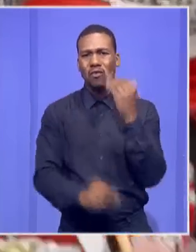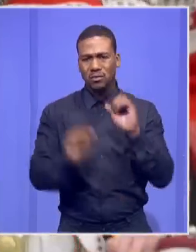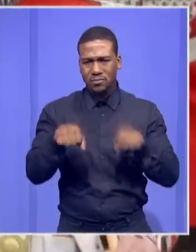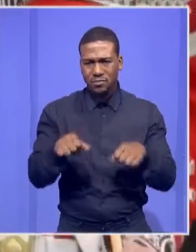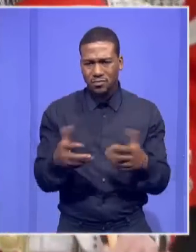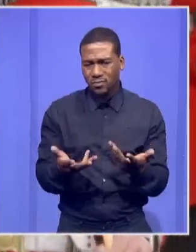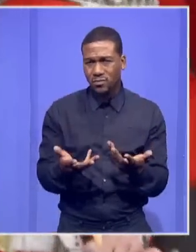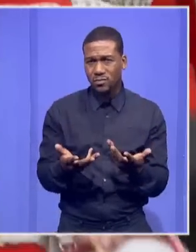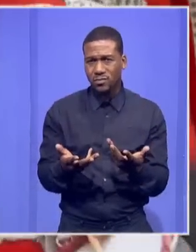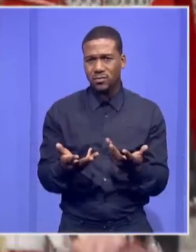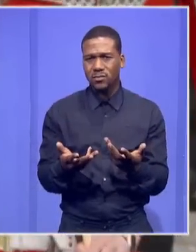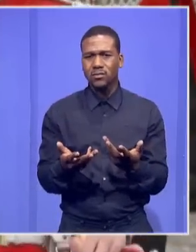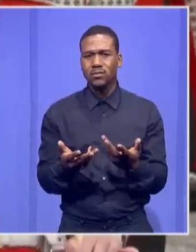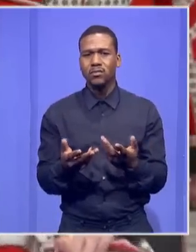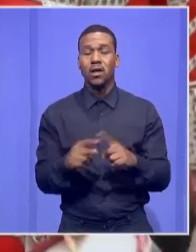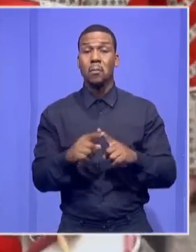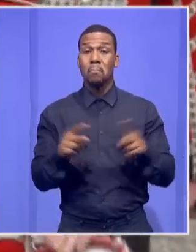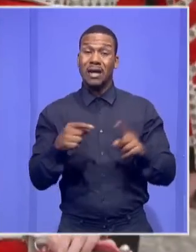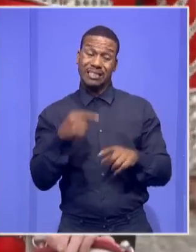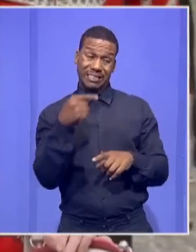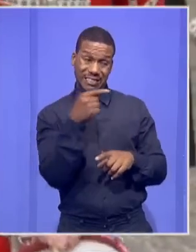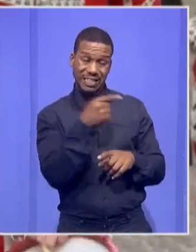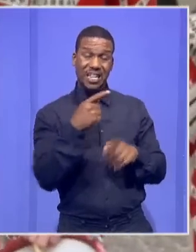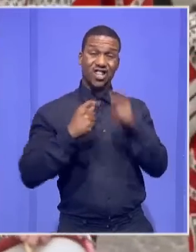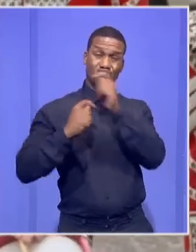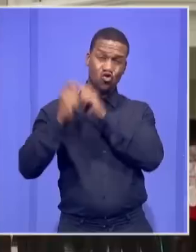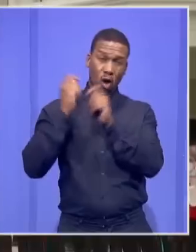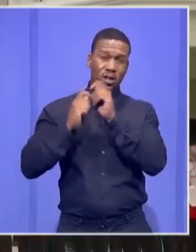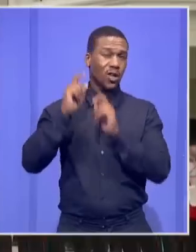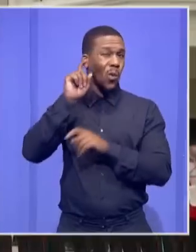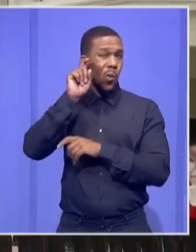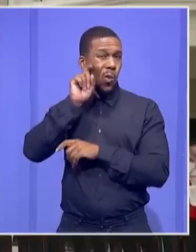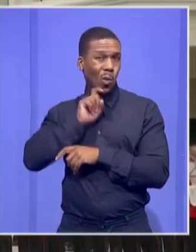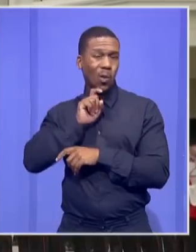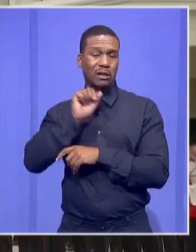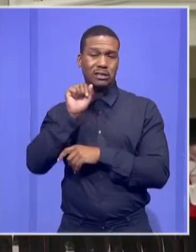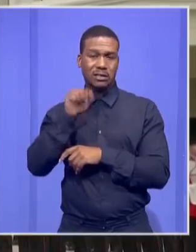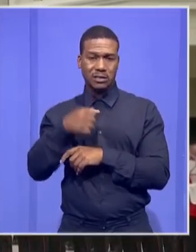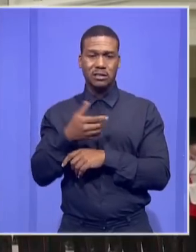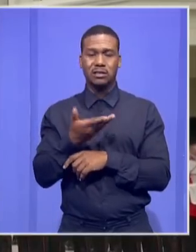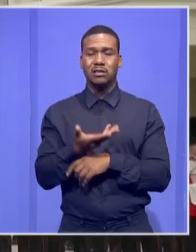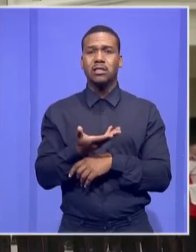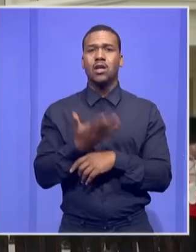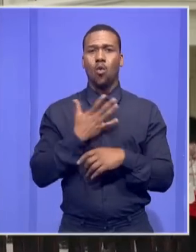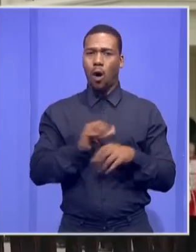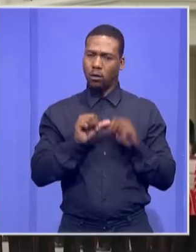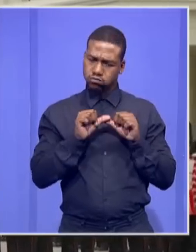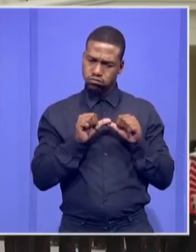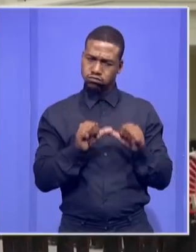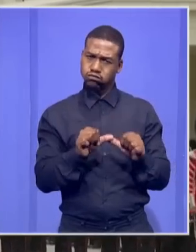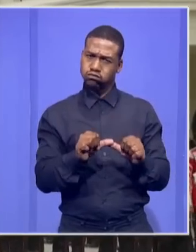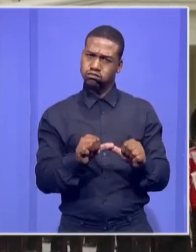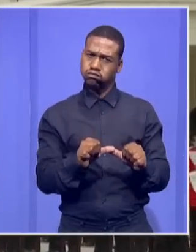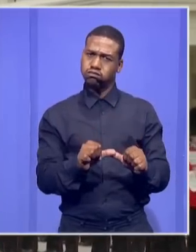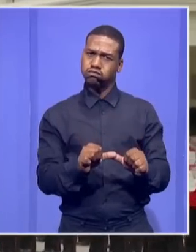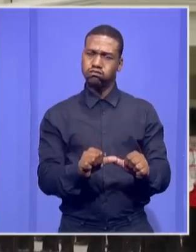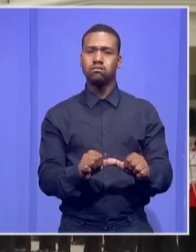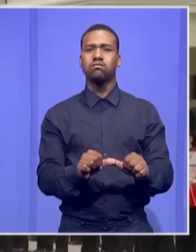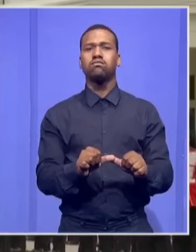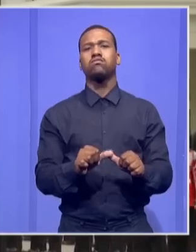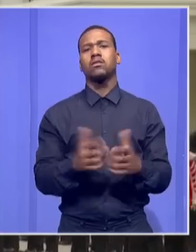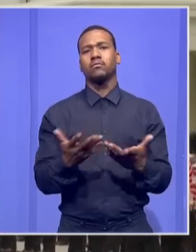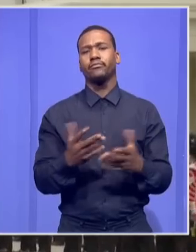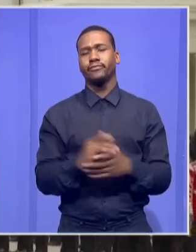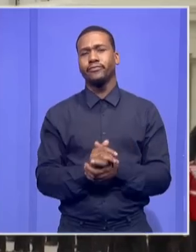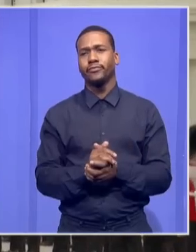family, this ancient tradition here in the UK, desperate to stay relevant. So that, of course, is something that